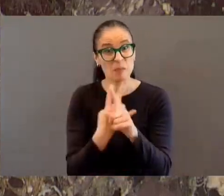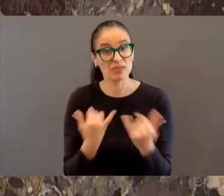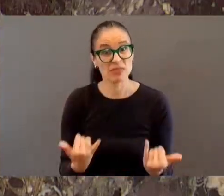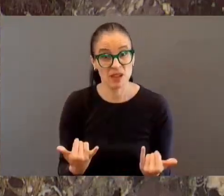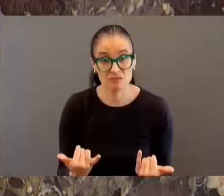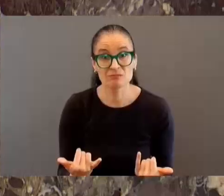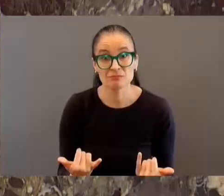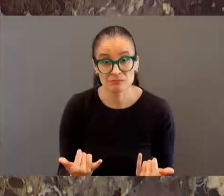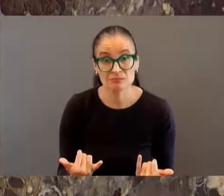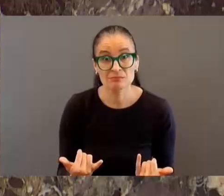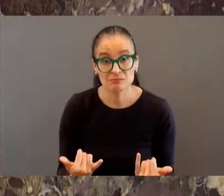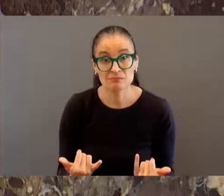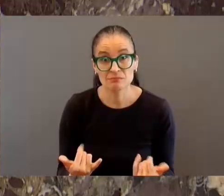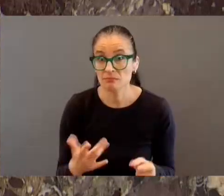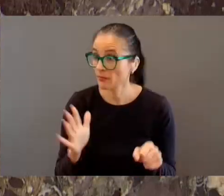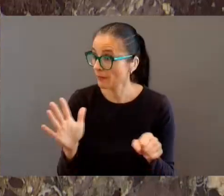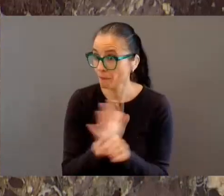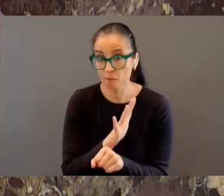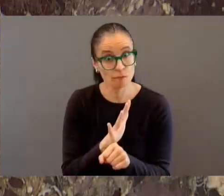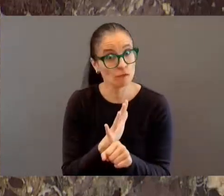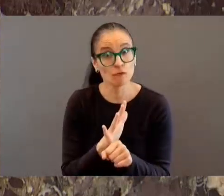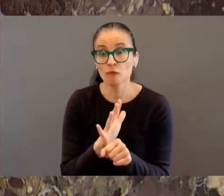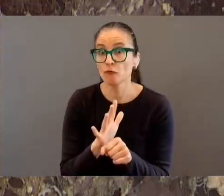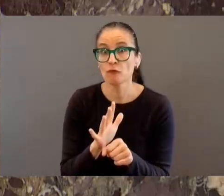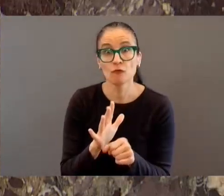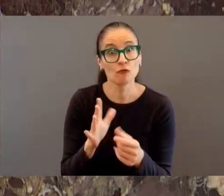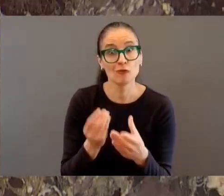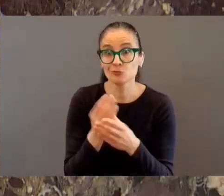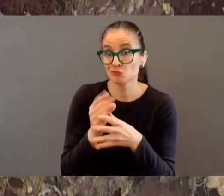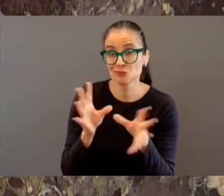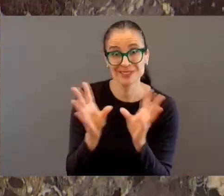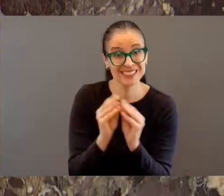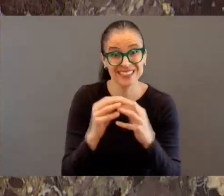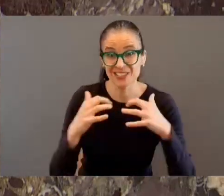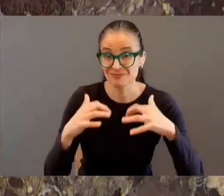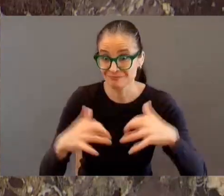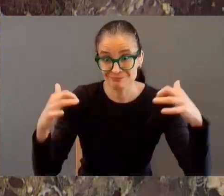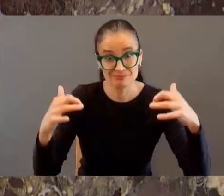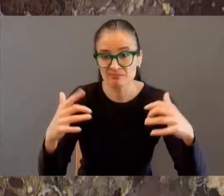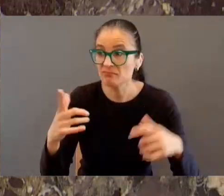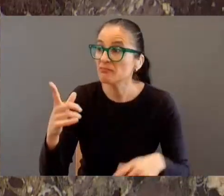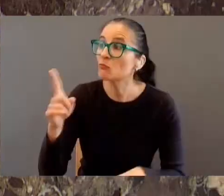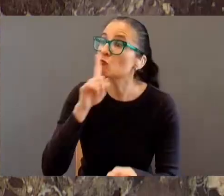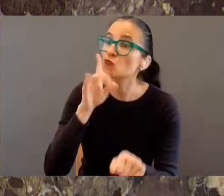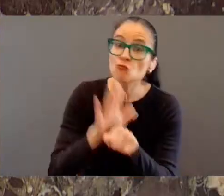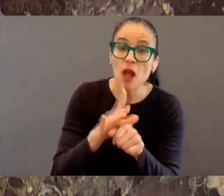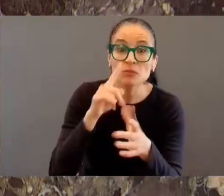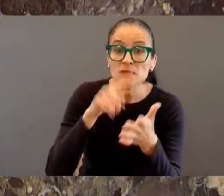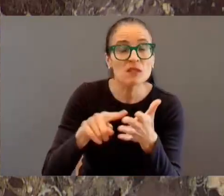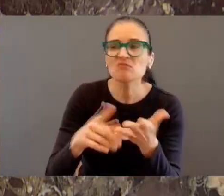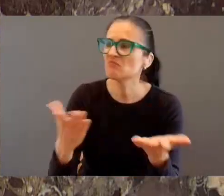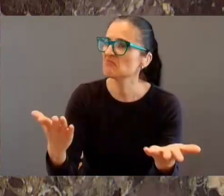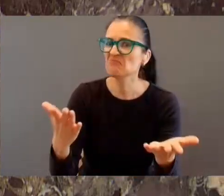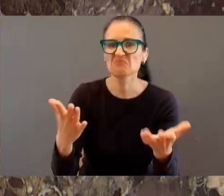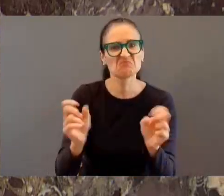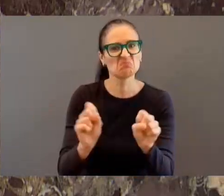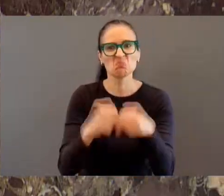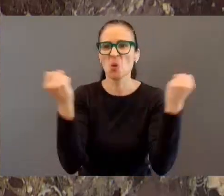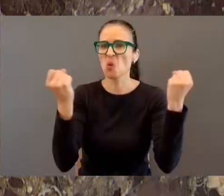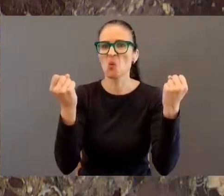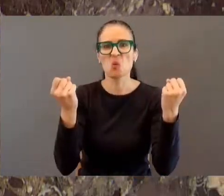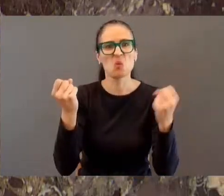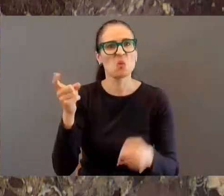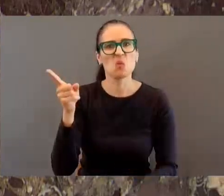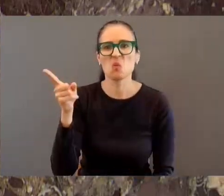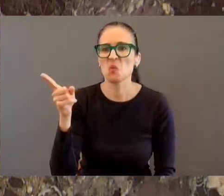session, these promises have been broken. The Premier did not strike an all-party committee to